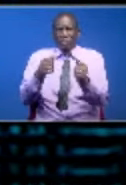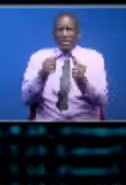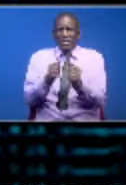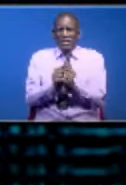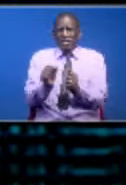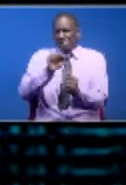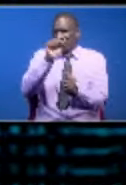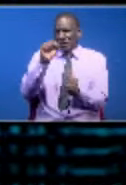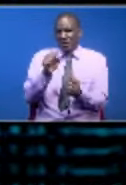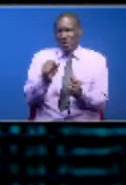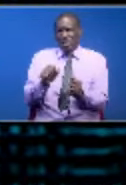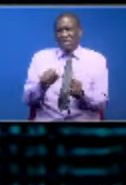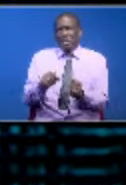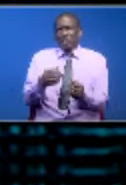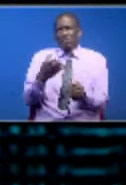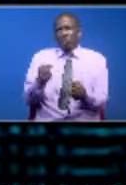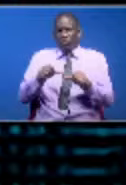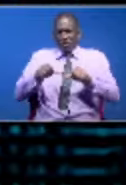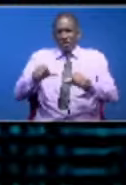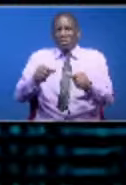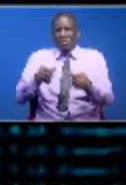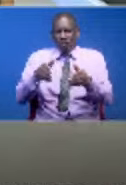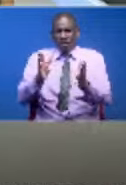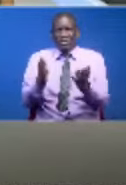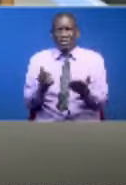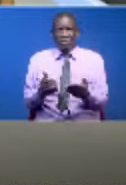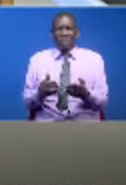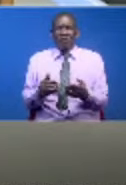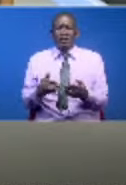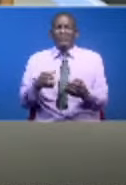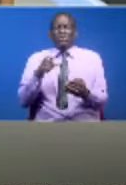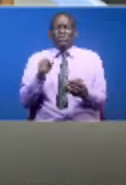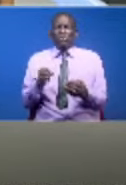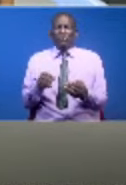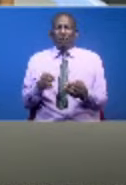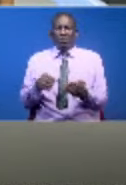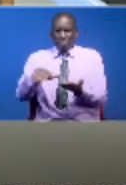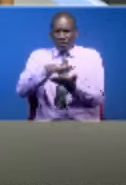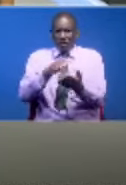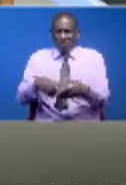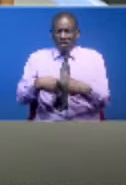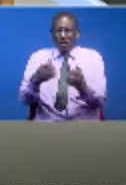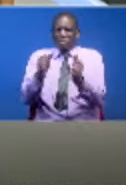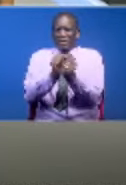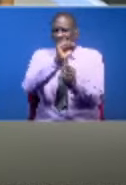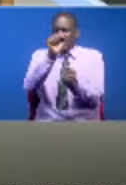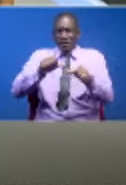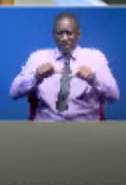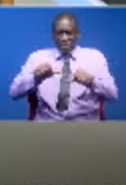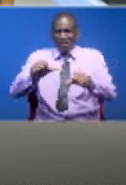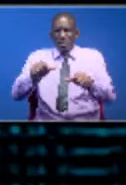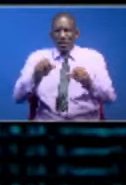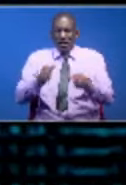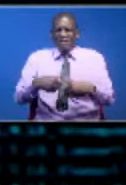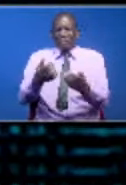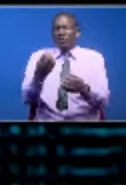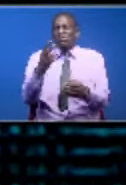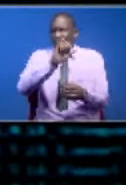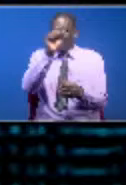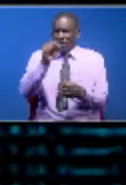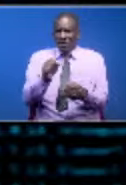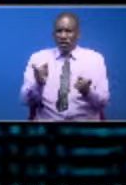perhaps an 8% return for a sustainable project is acceptable. But if a traditional project is giving you 10% and a sustainable project is giving you 2%, it'll never